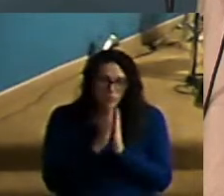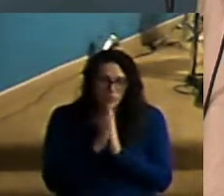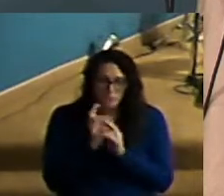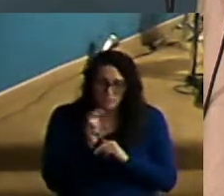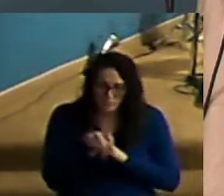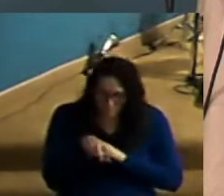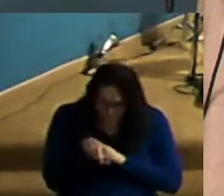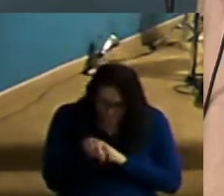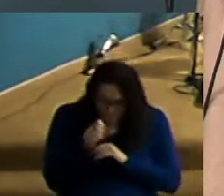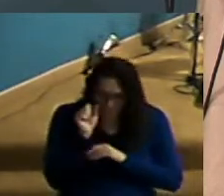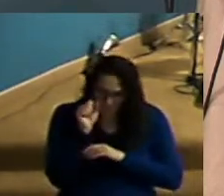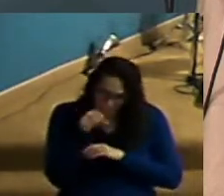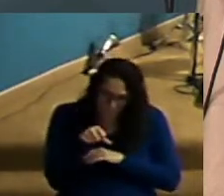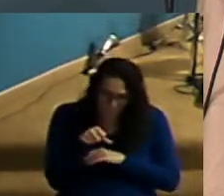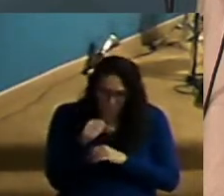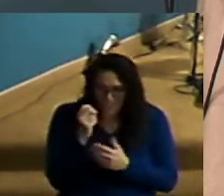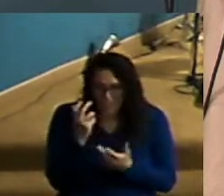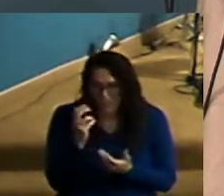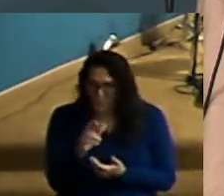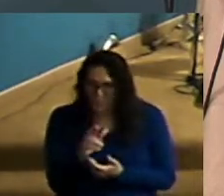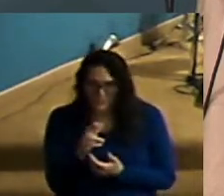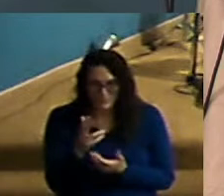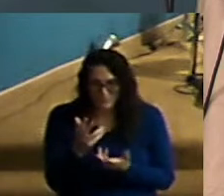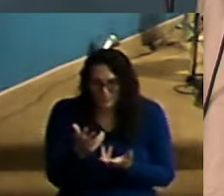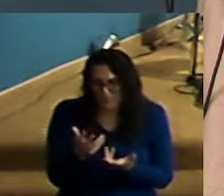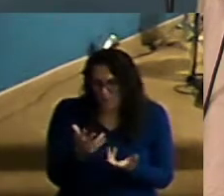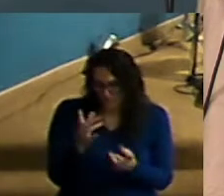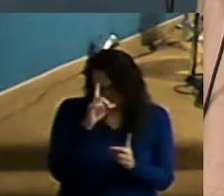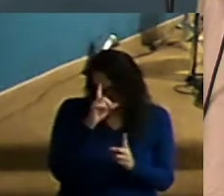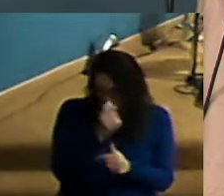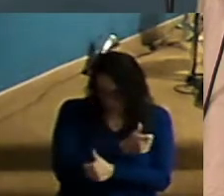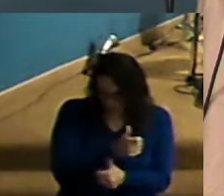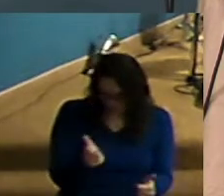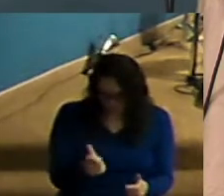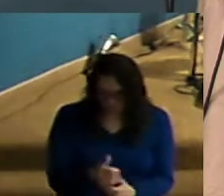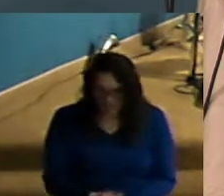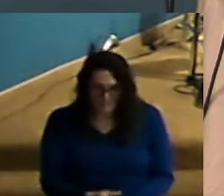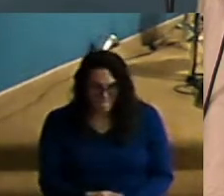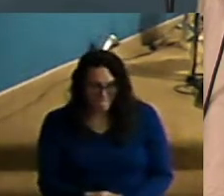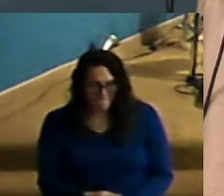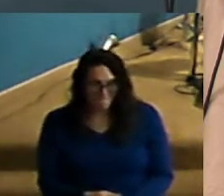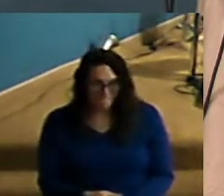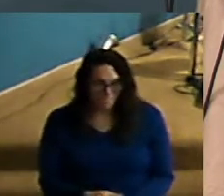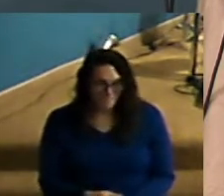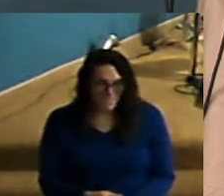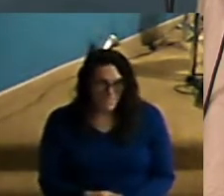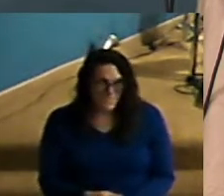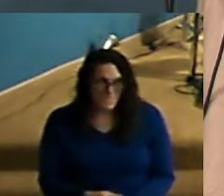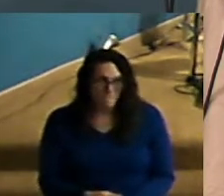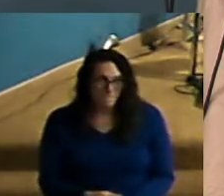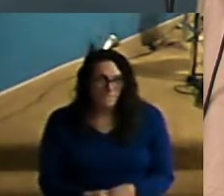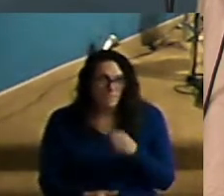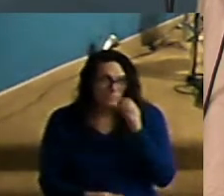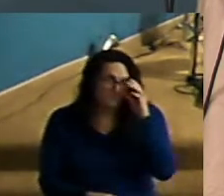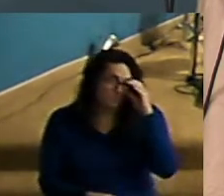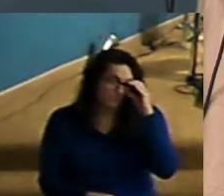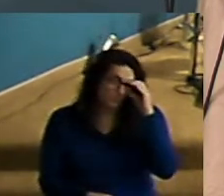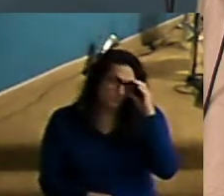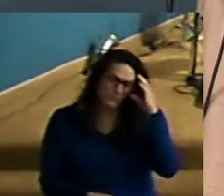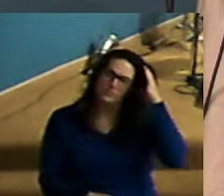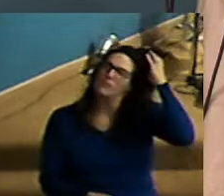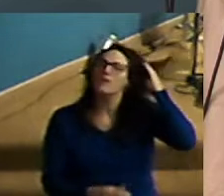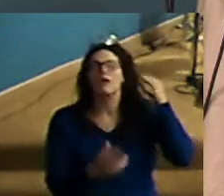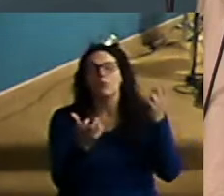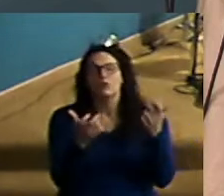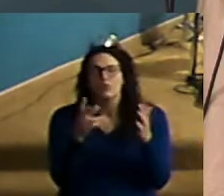just symbolically, you know, whether it's lower your head or however you want to engage in this next moment of a prayer, I invite you to. But I'm going to read the